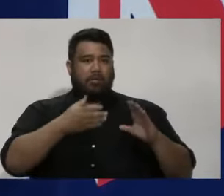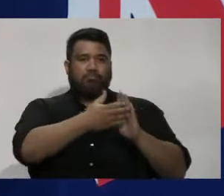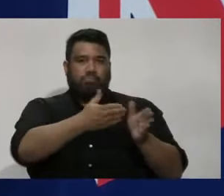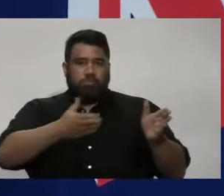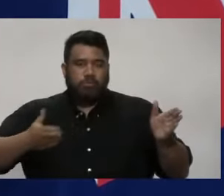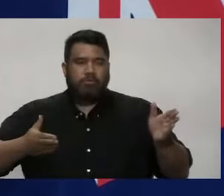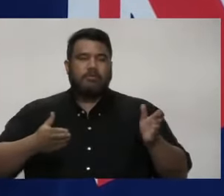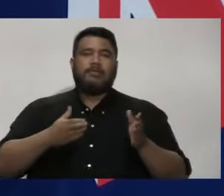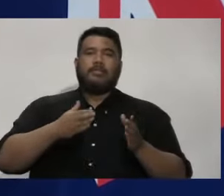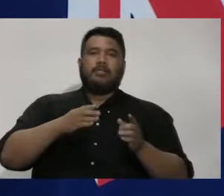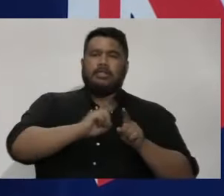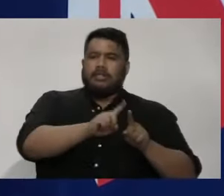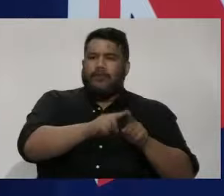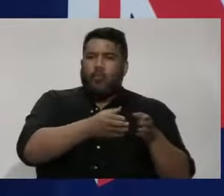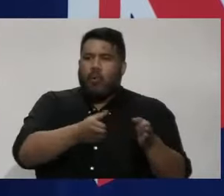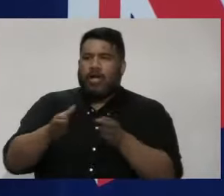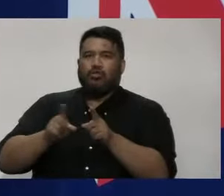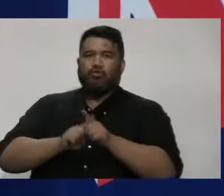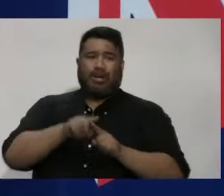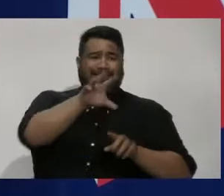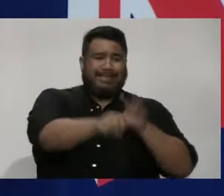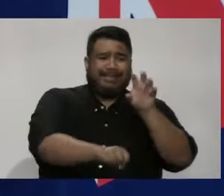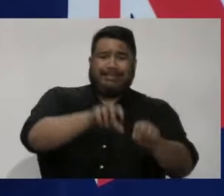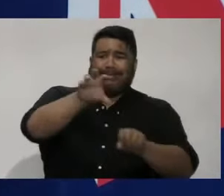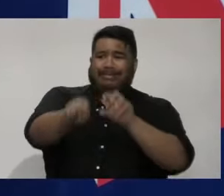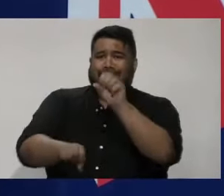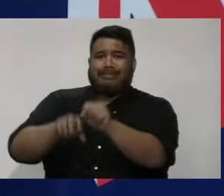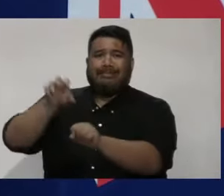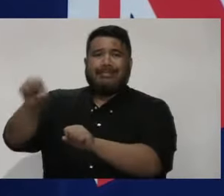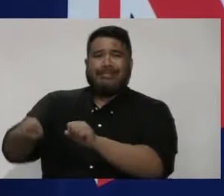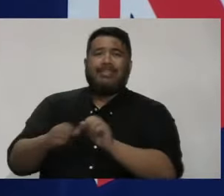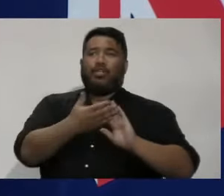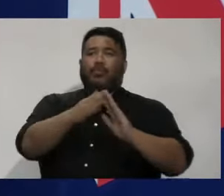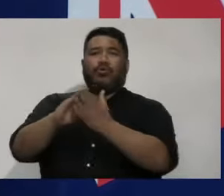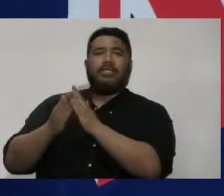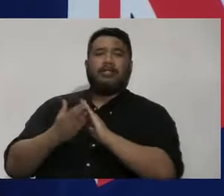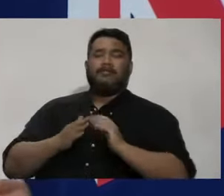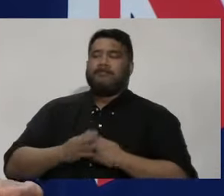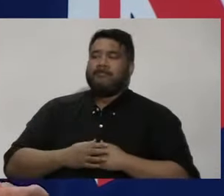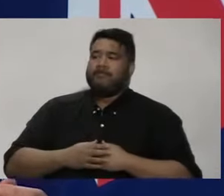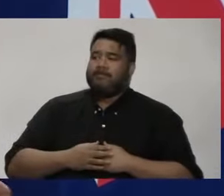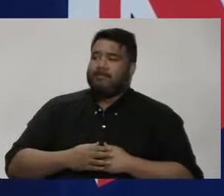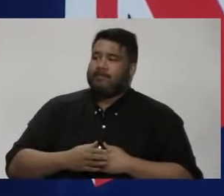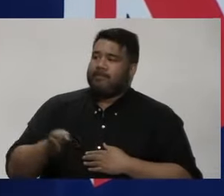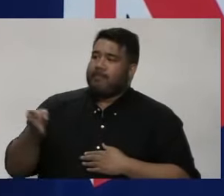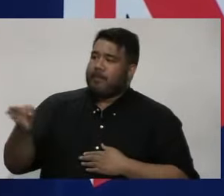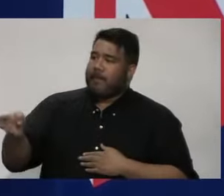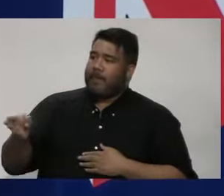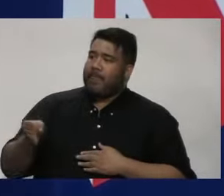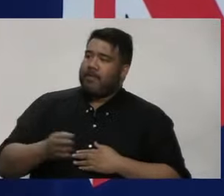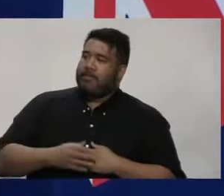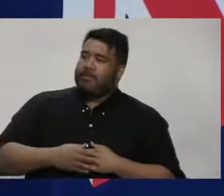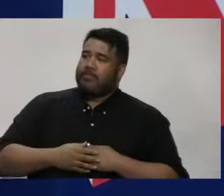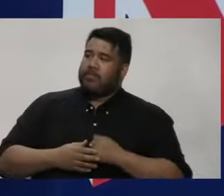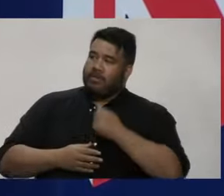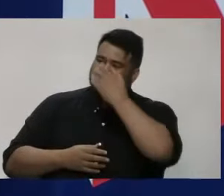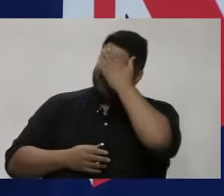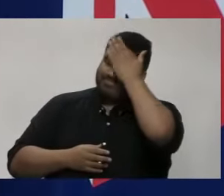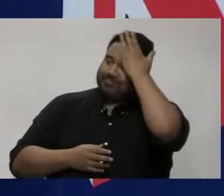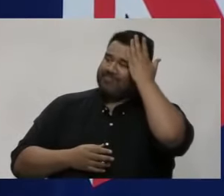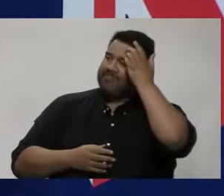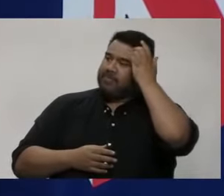lift our surveillance testing in communities where we have seen the majority of these cases. Minister, you mentioned Bernard, and then I'll come to you,